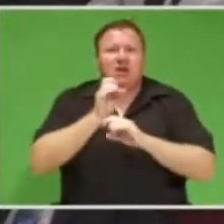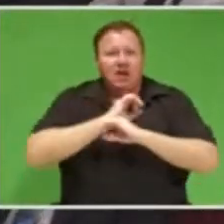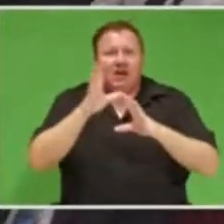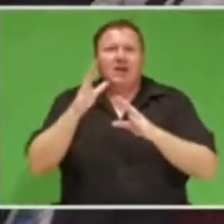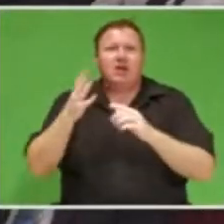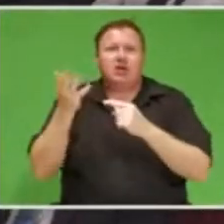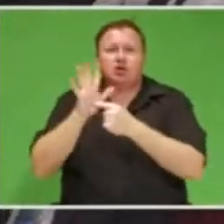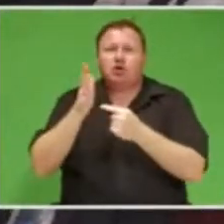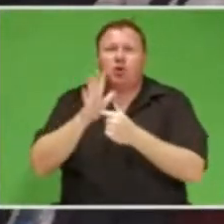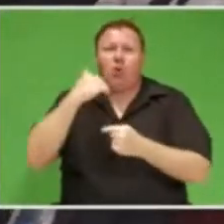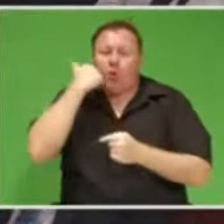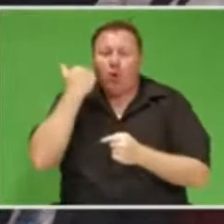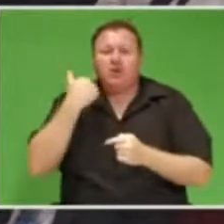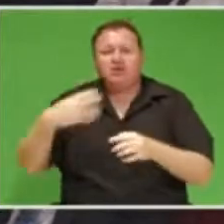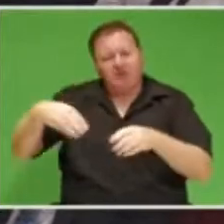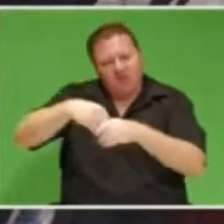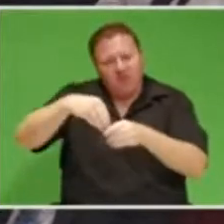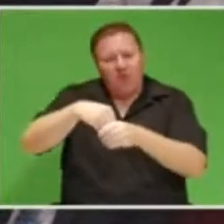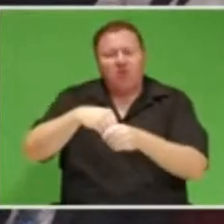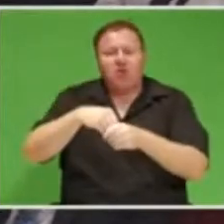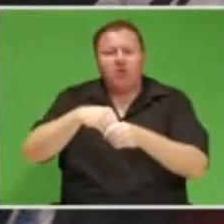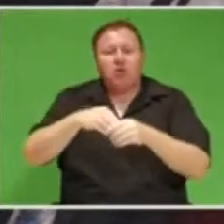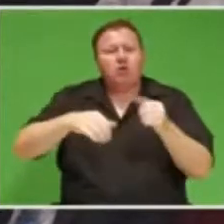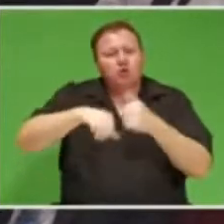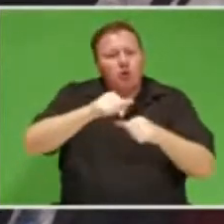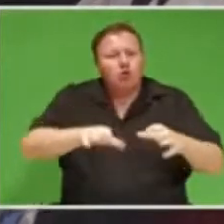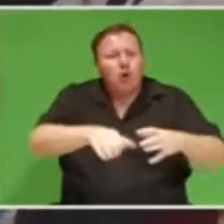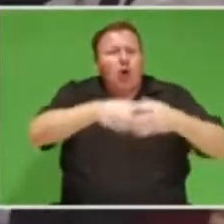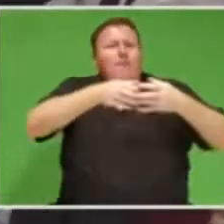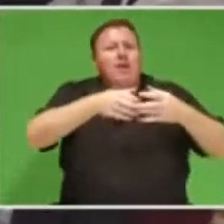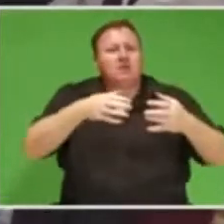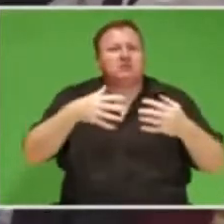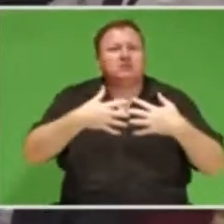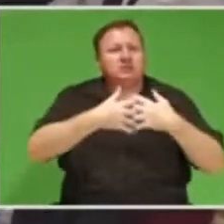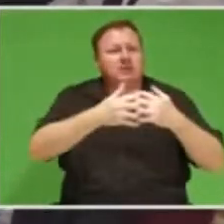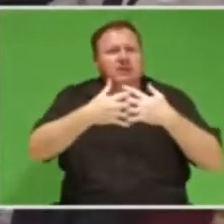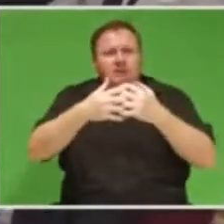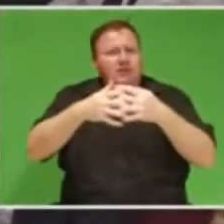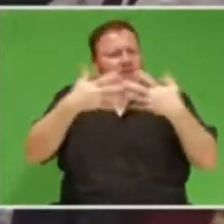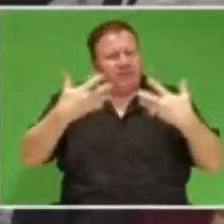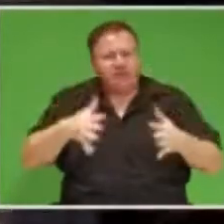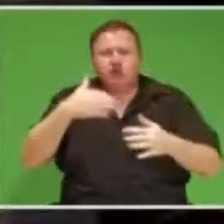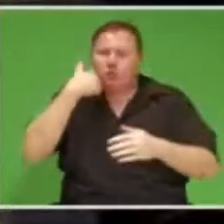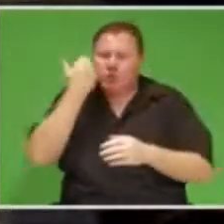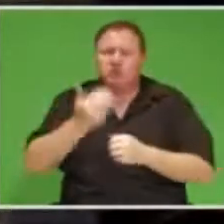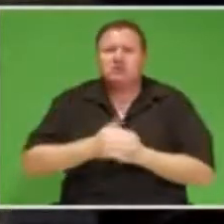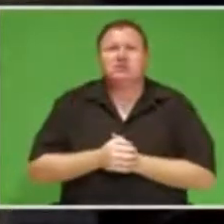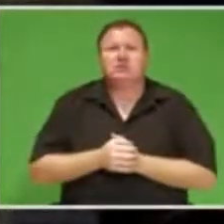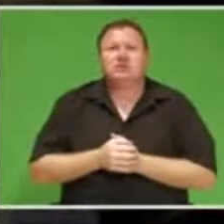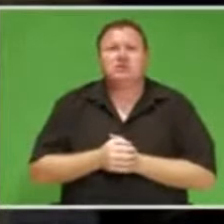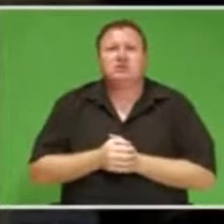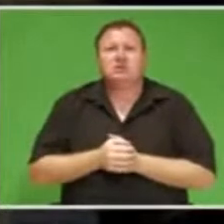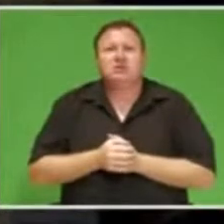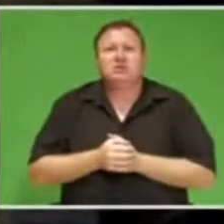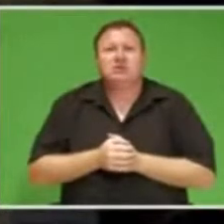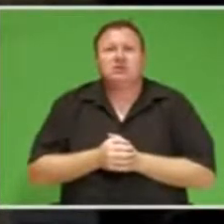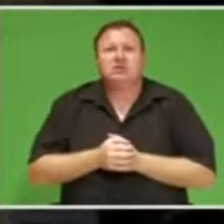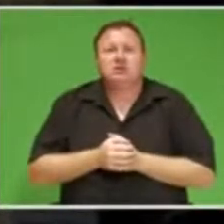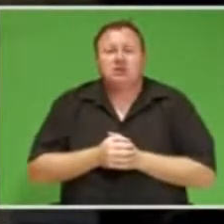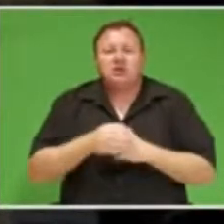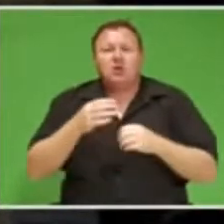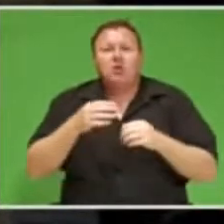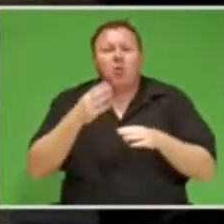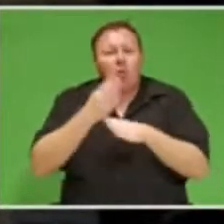intention to conclude a social compact and have continued to work on a framework